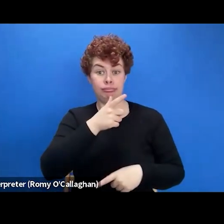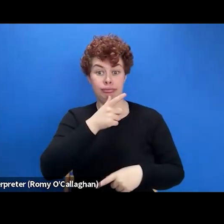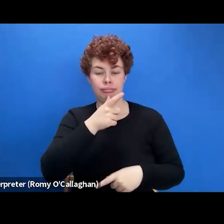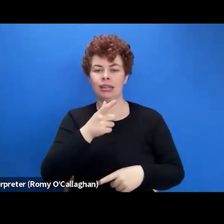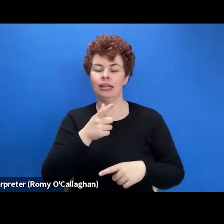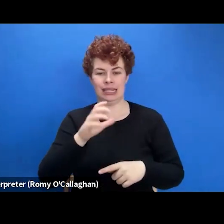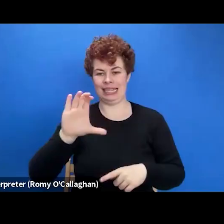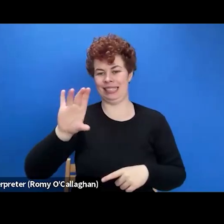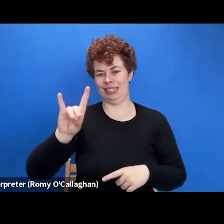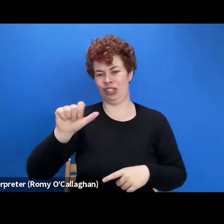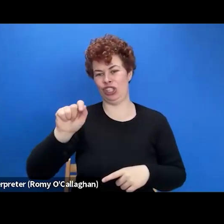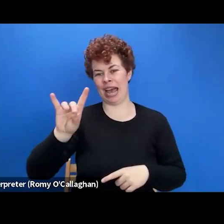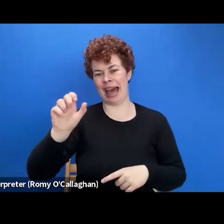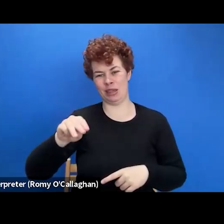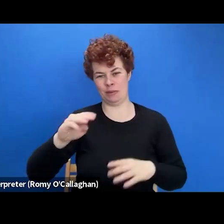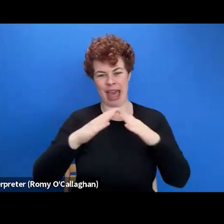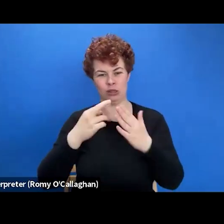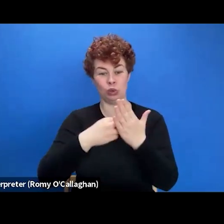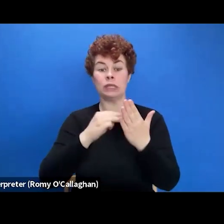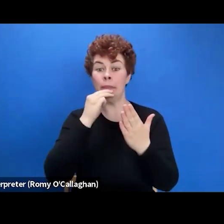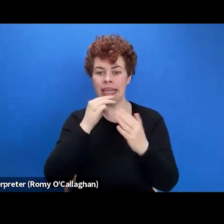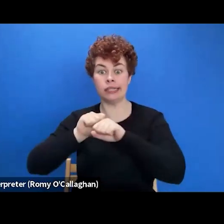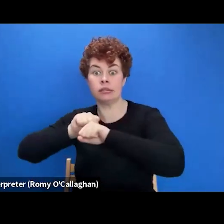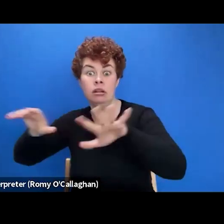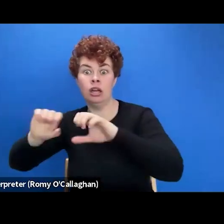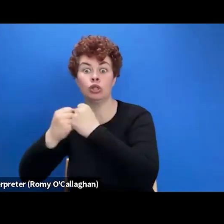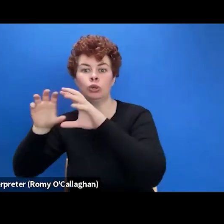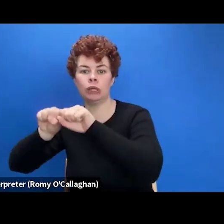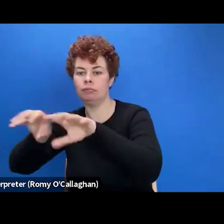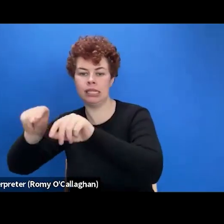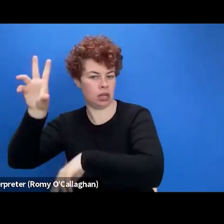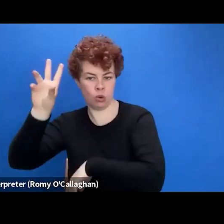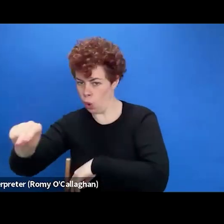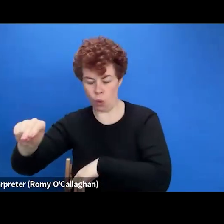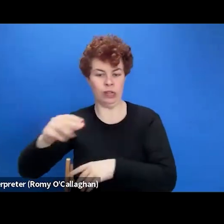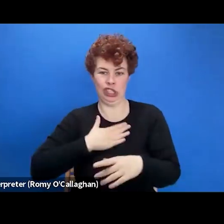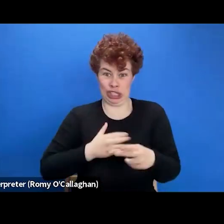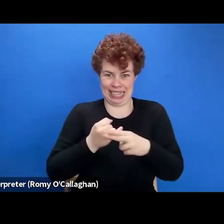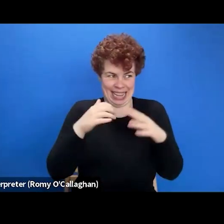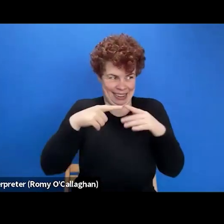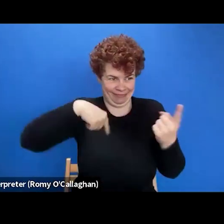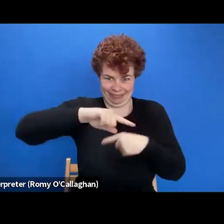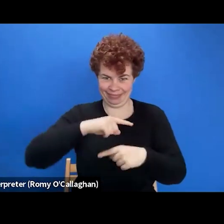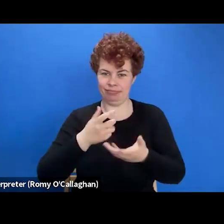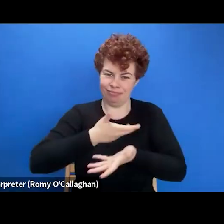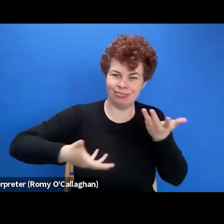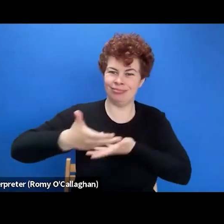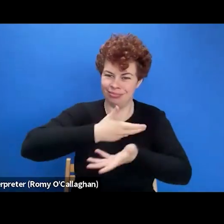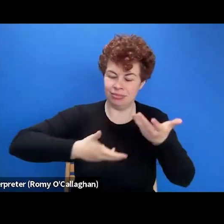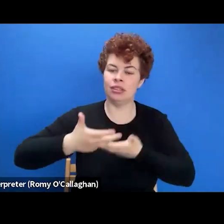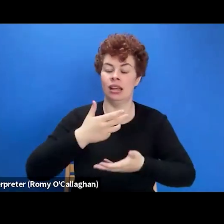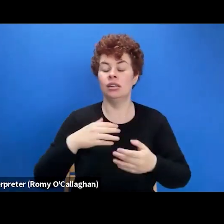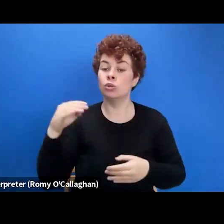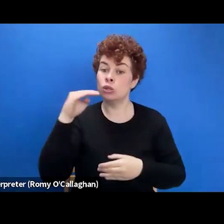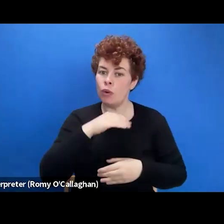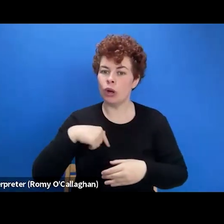House rules, but also nothing that is said represents all of our members or indeed all of our funders or partners. So it's important that we do hear